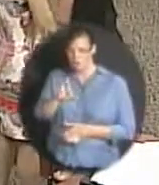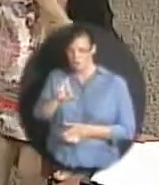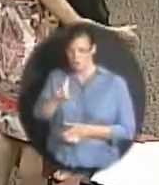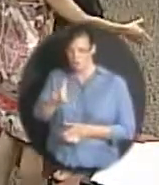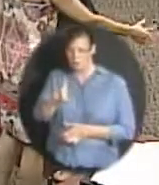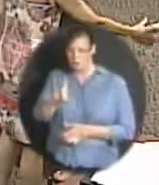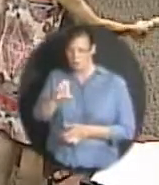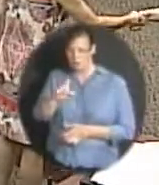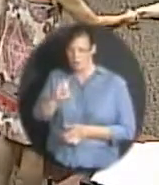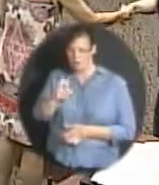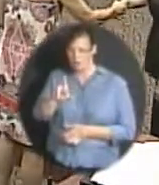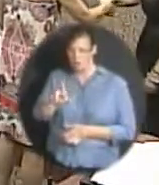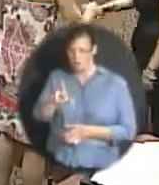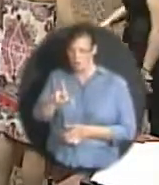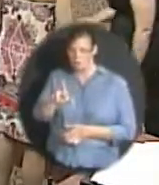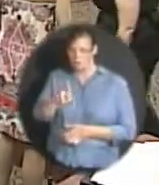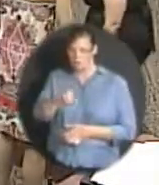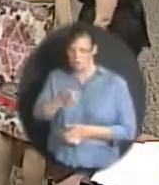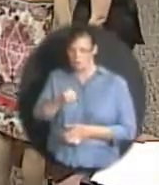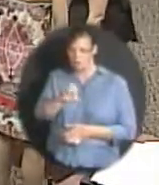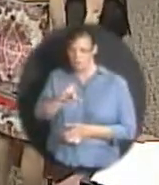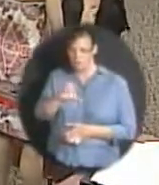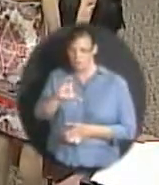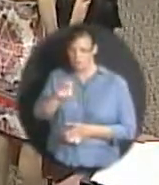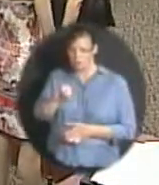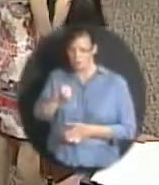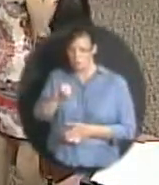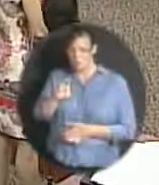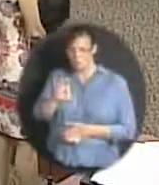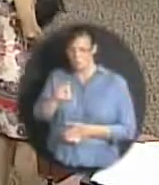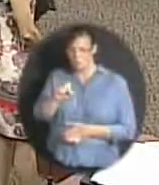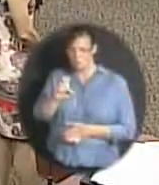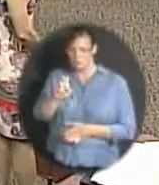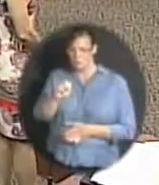Rayleck. Jessica Colson from Olathe South, who